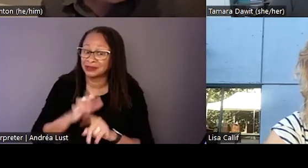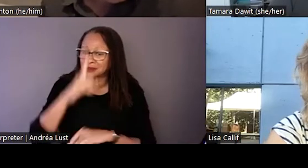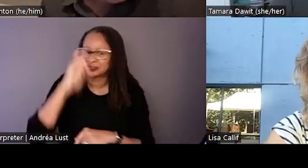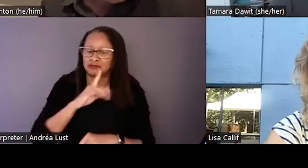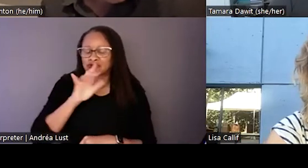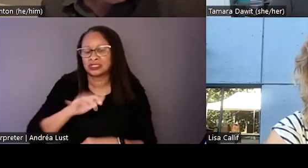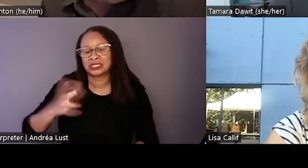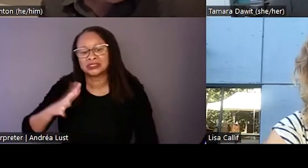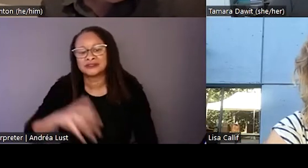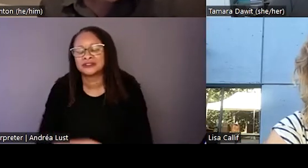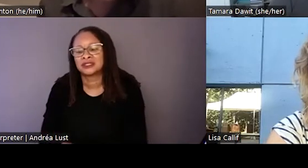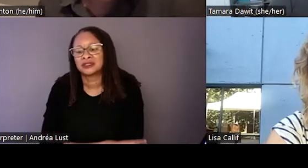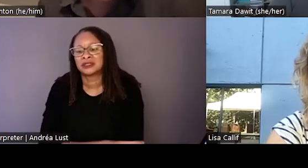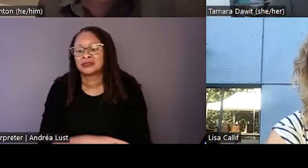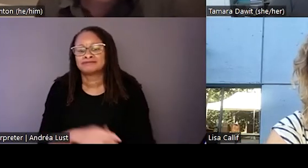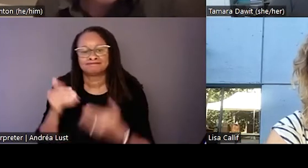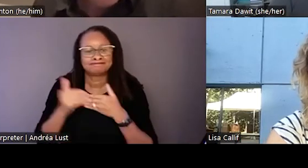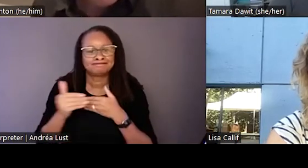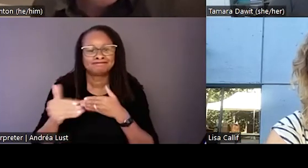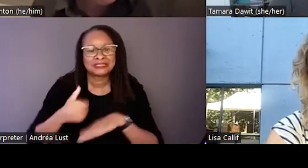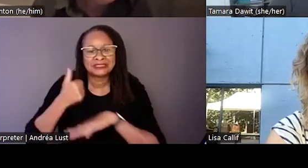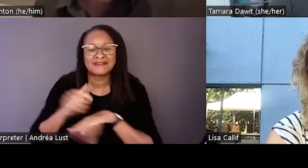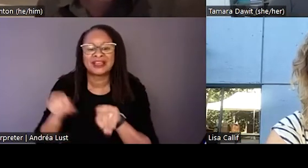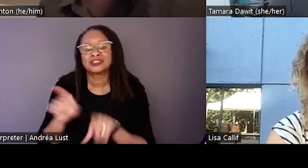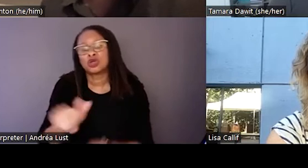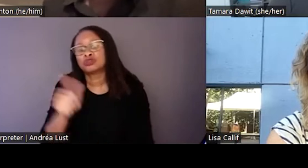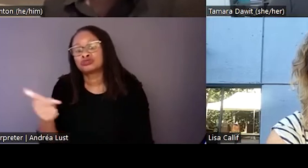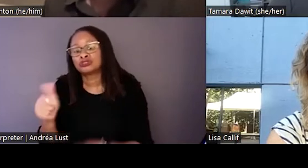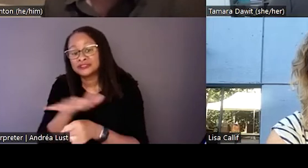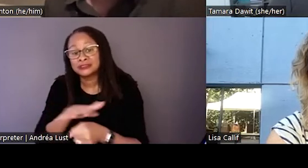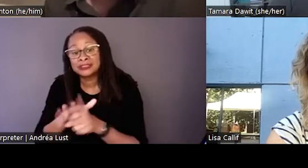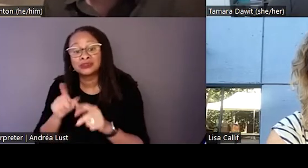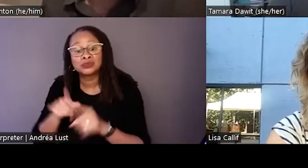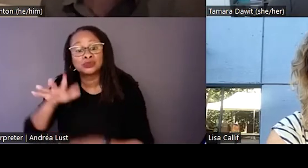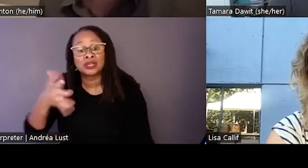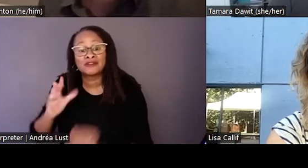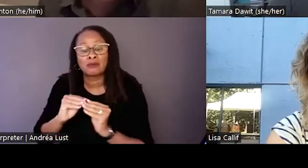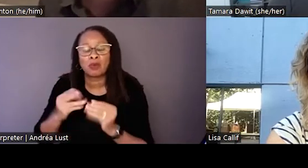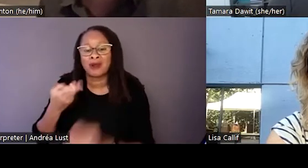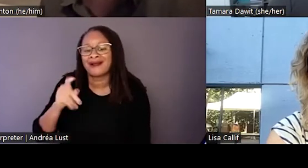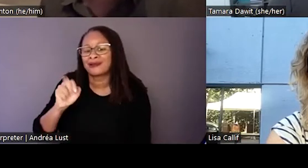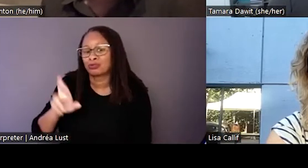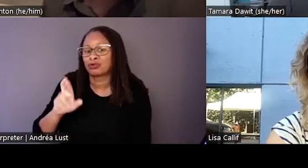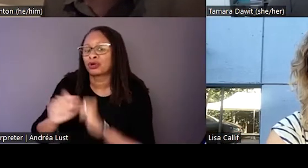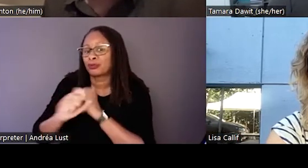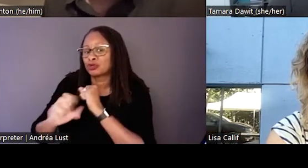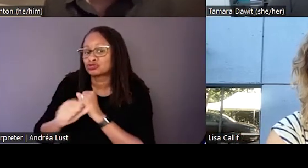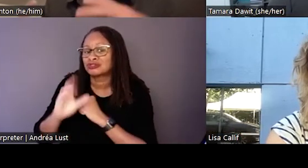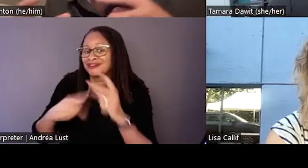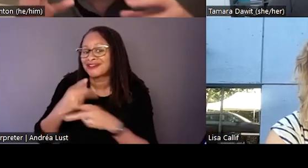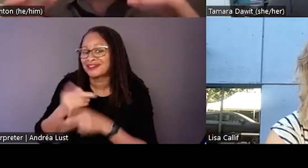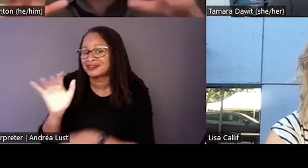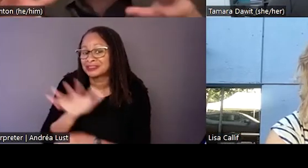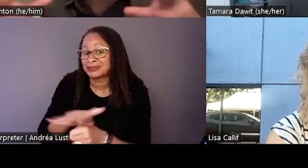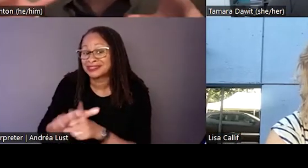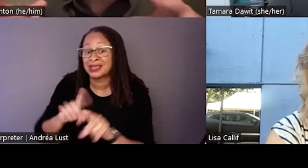they're really kind of put forward as alternative spaces to kind of more hyper commercialized spaces. But I